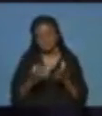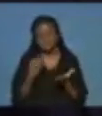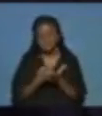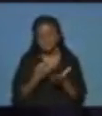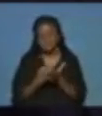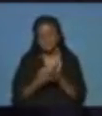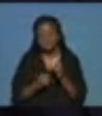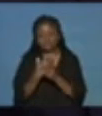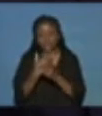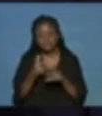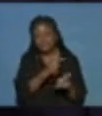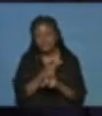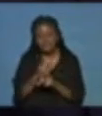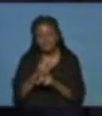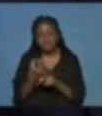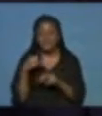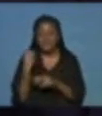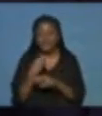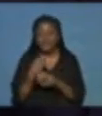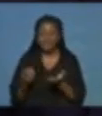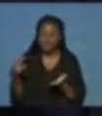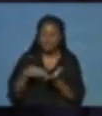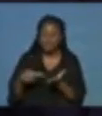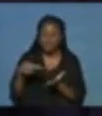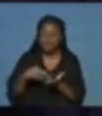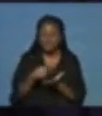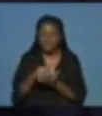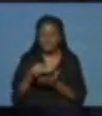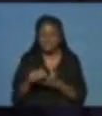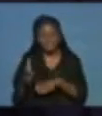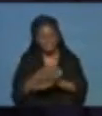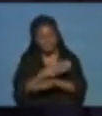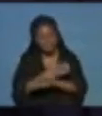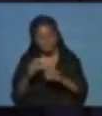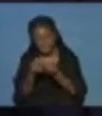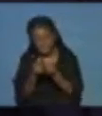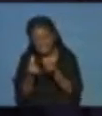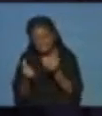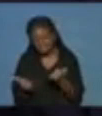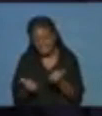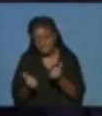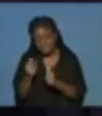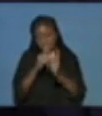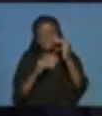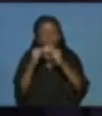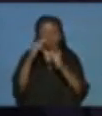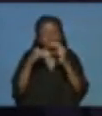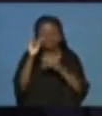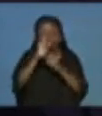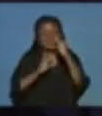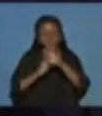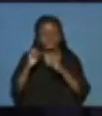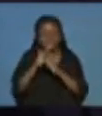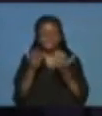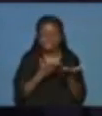much of our recurring expenditure, improve deteriorating infrastructure, better service our debt, address